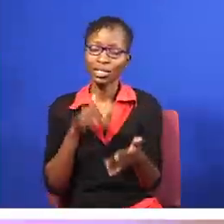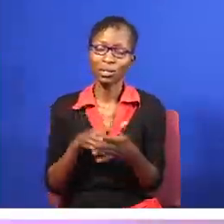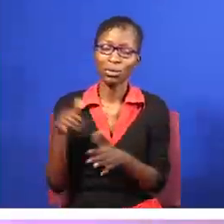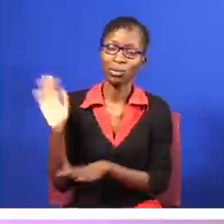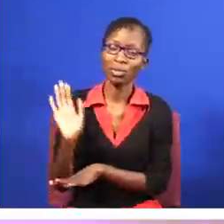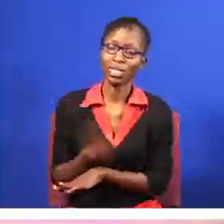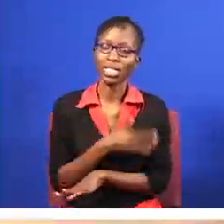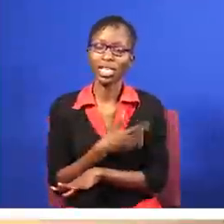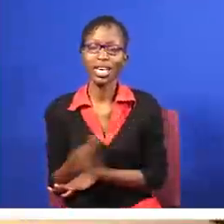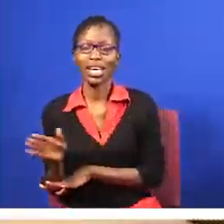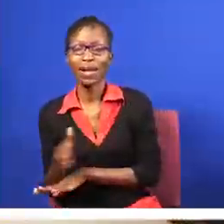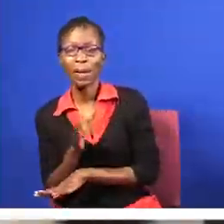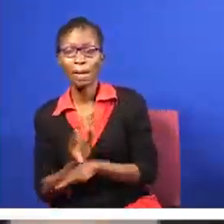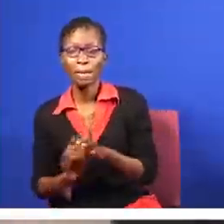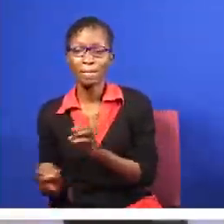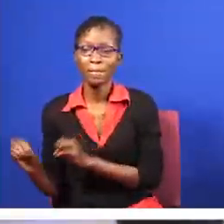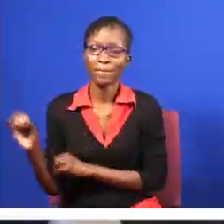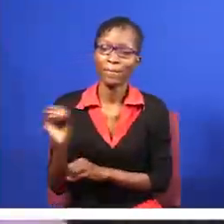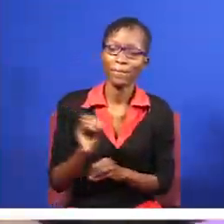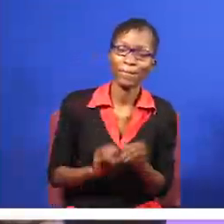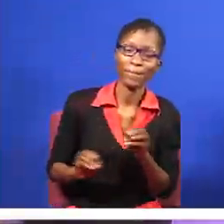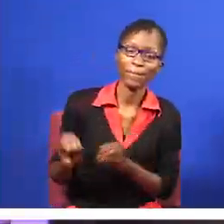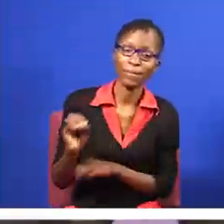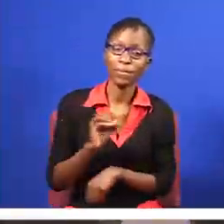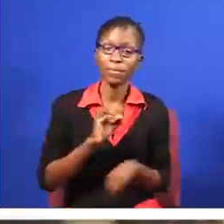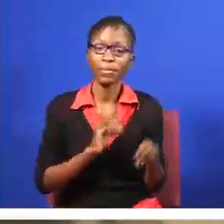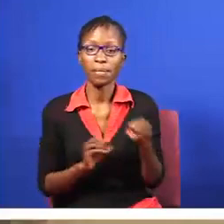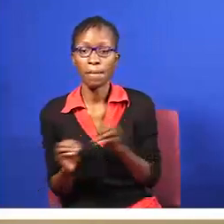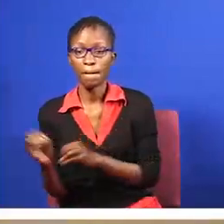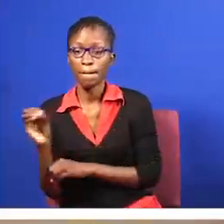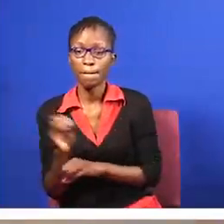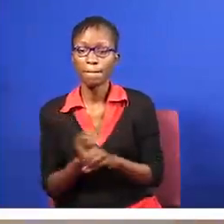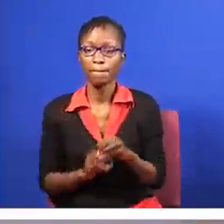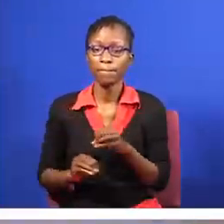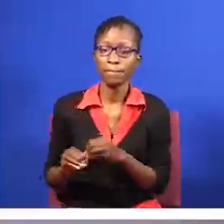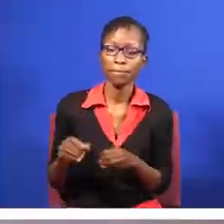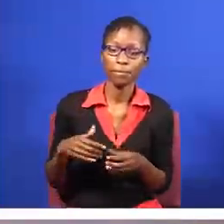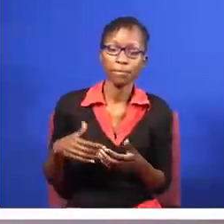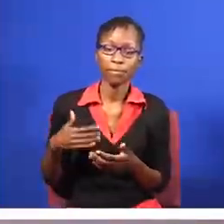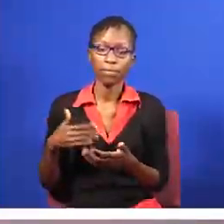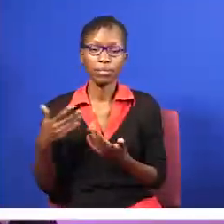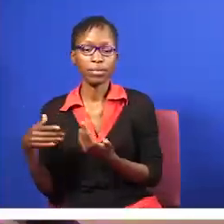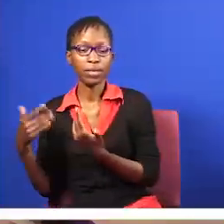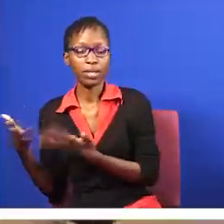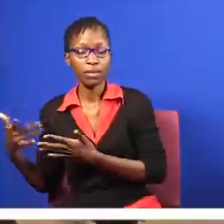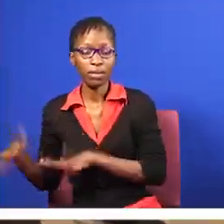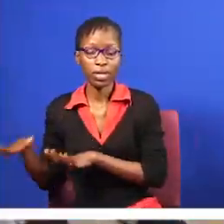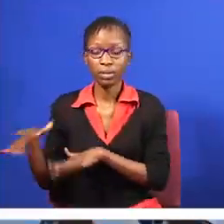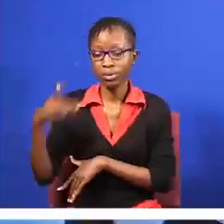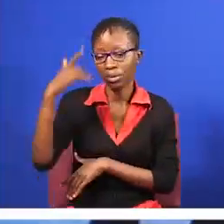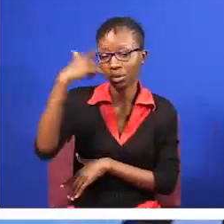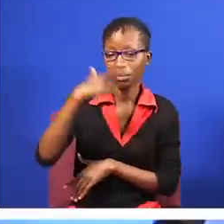Whoa, whoa, whoa, whoa. I can't stop singing. I was lost with